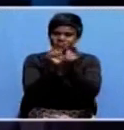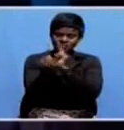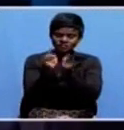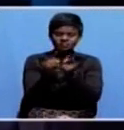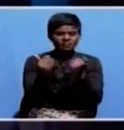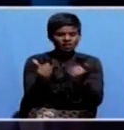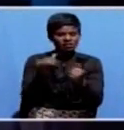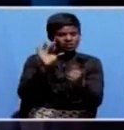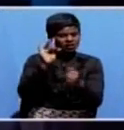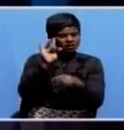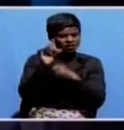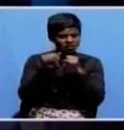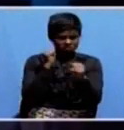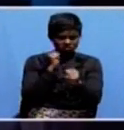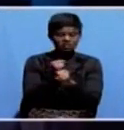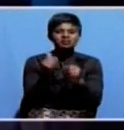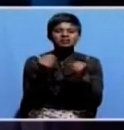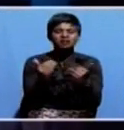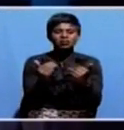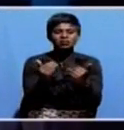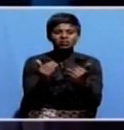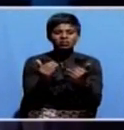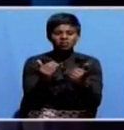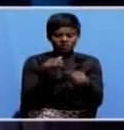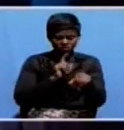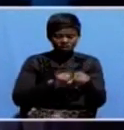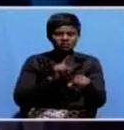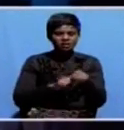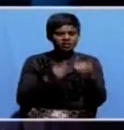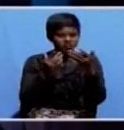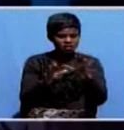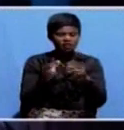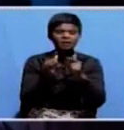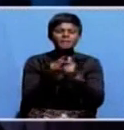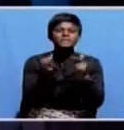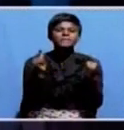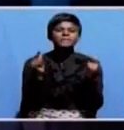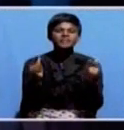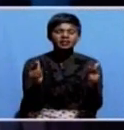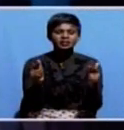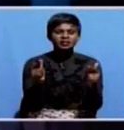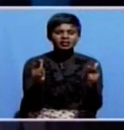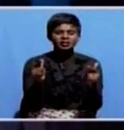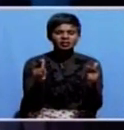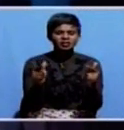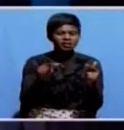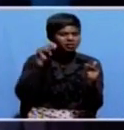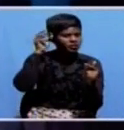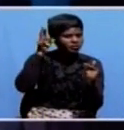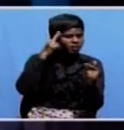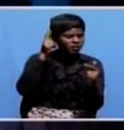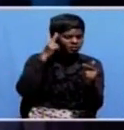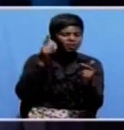years since he died. Yes. And I must say, this is so far the biggest or most well-organized memorial event that has been